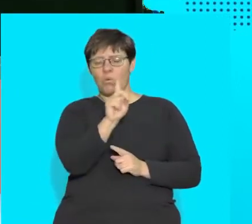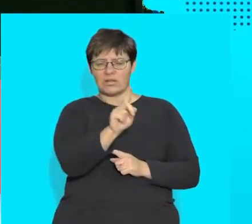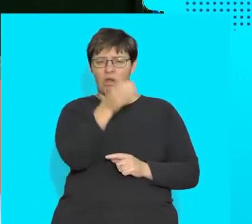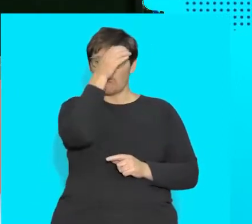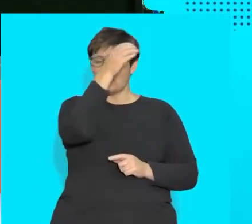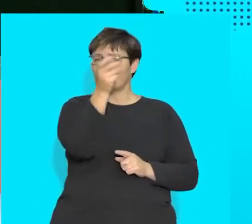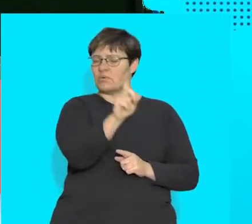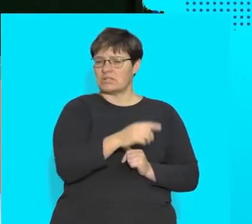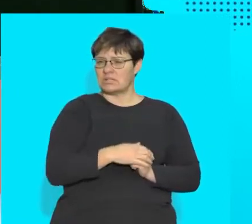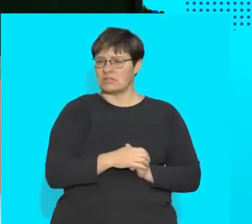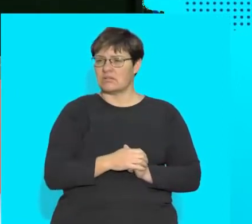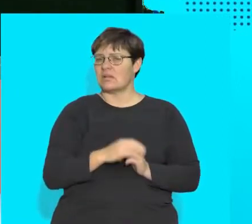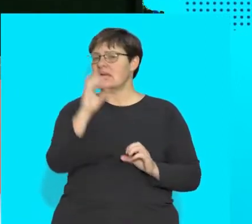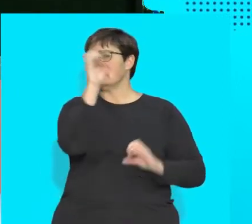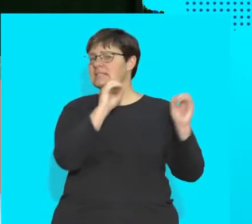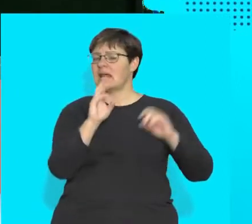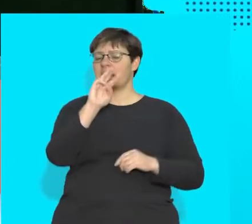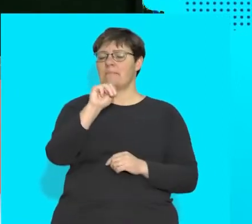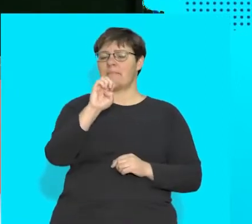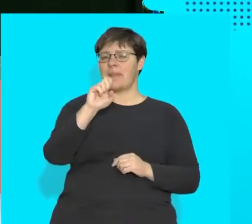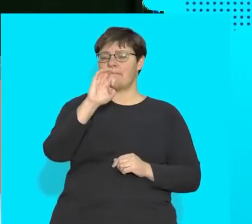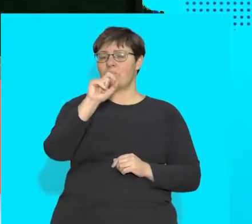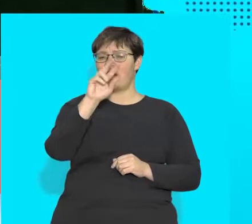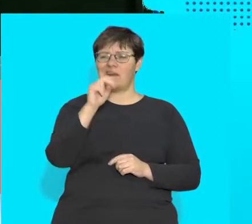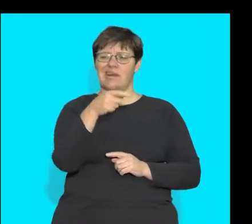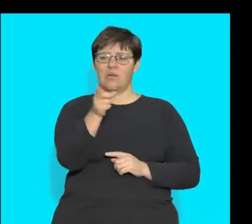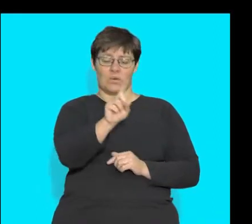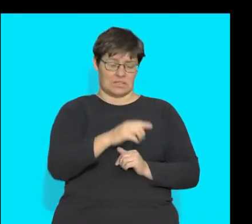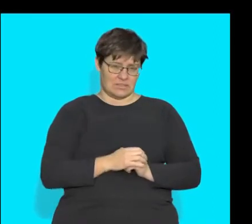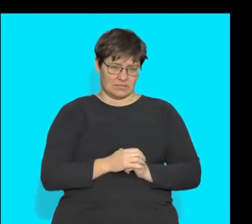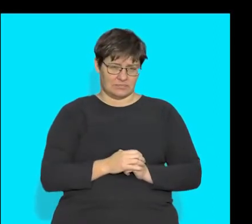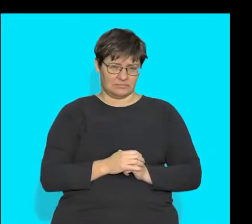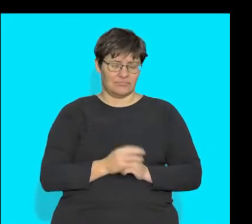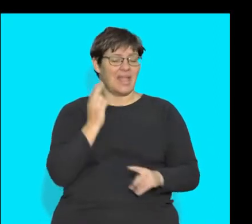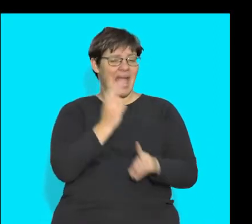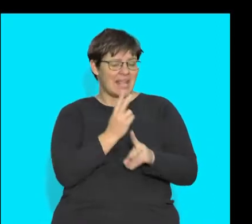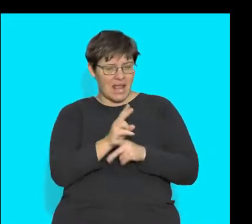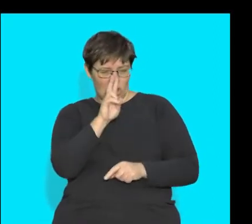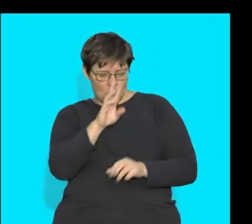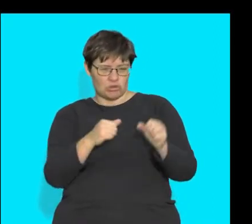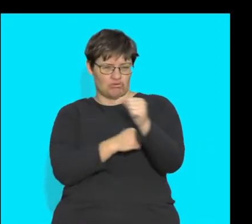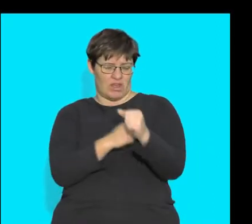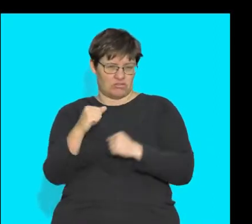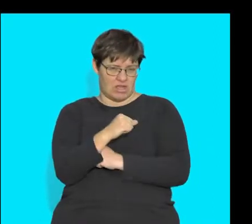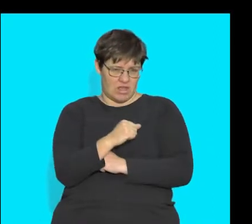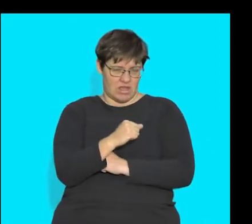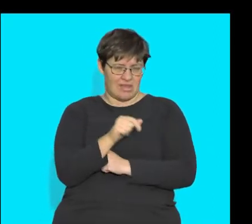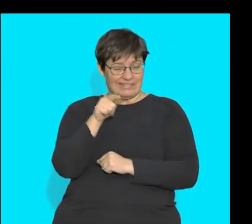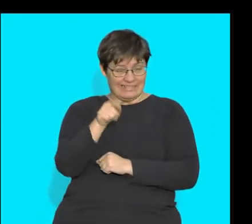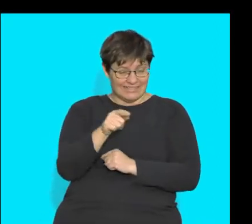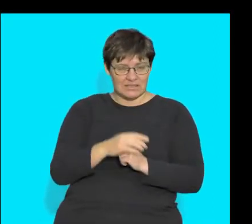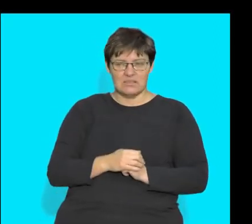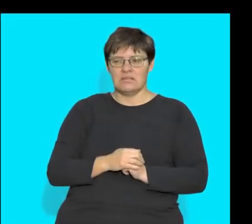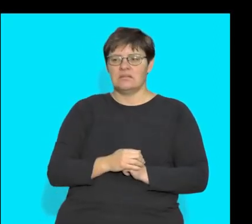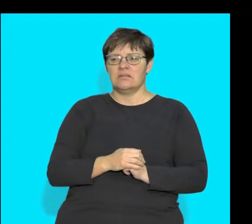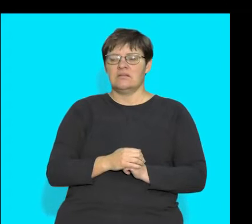at the concept of what the cell membrane was. Now, if we have a look again at the structure of the cell